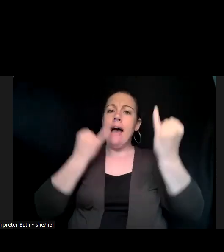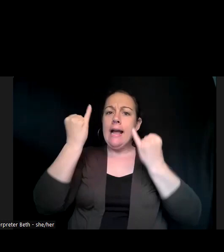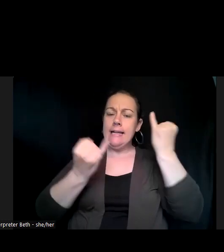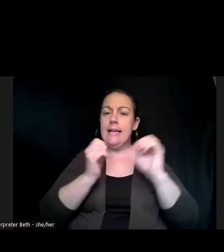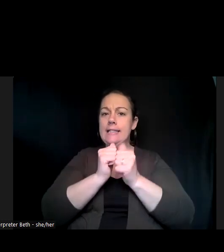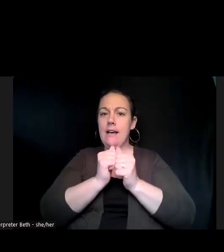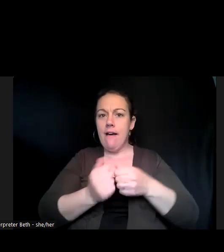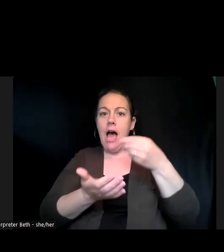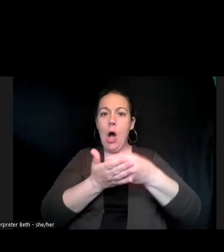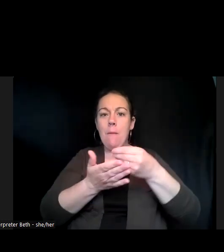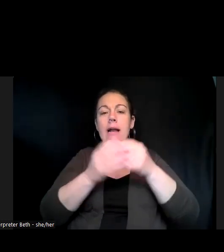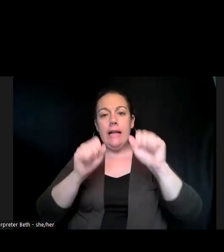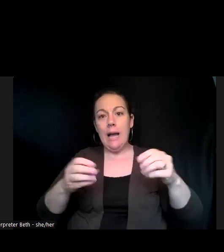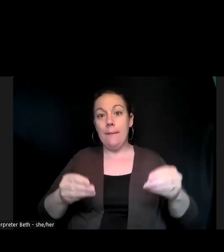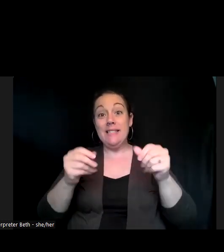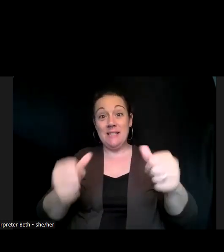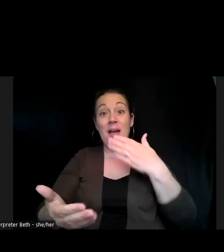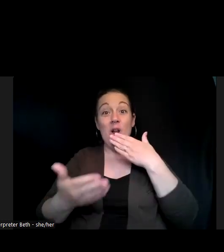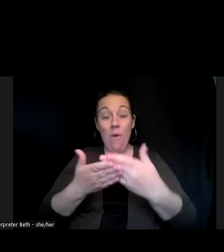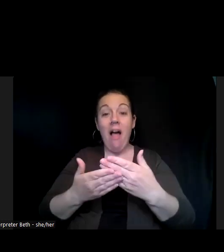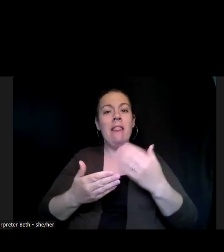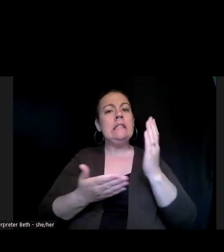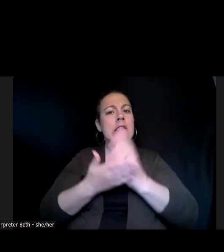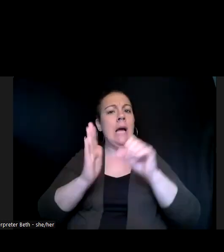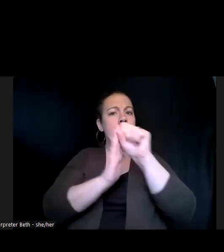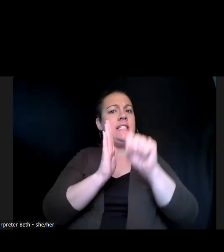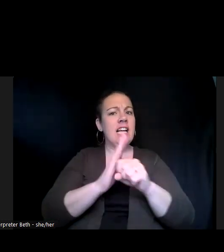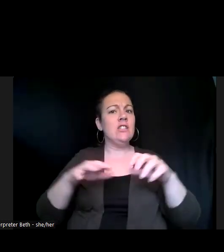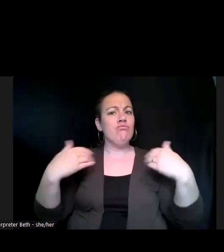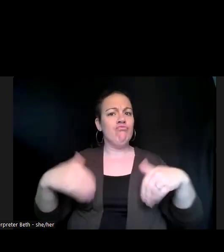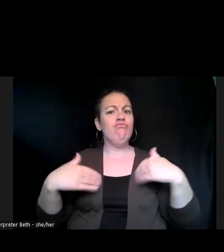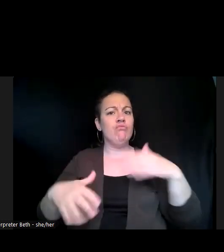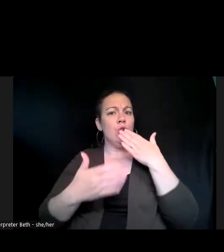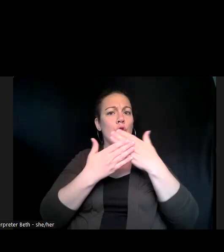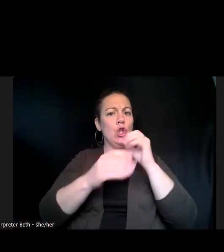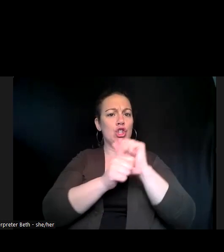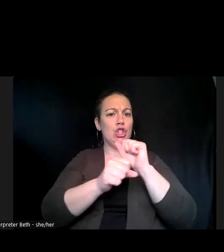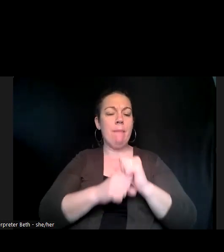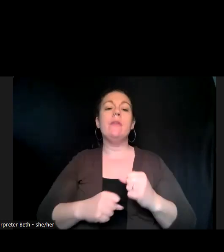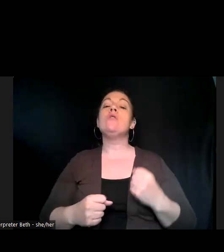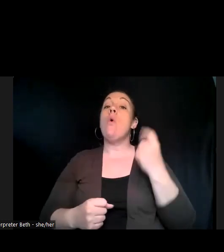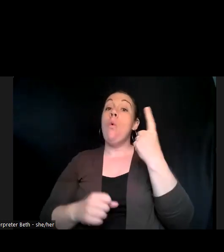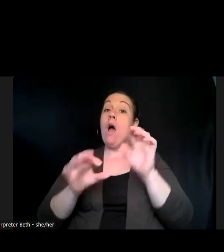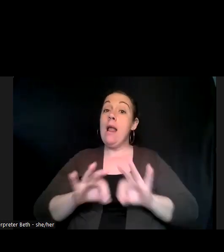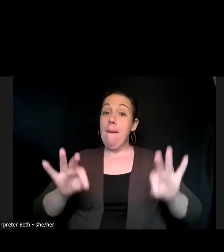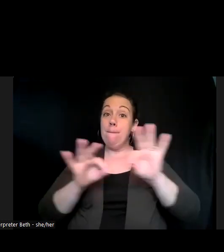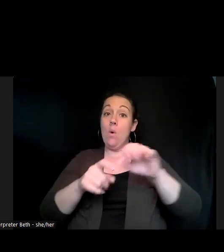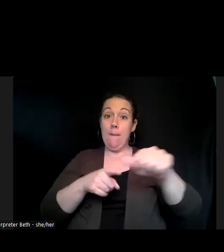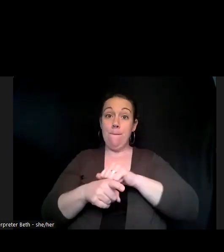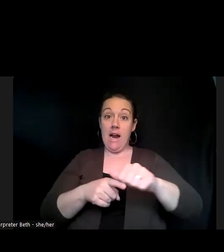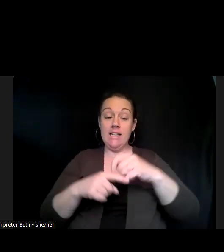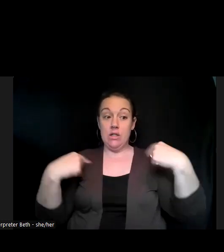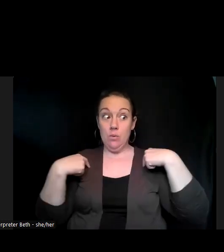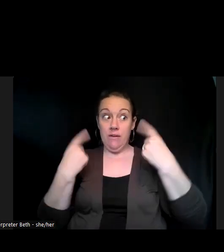of states that are doing and states and districts that are doing that really well. So one really important practice that we have been emphasizing since the beginning of the